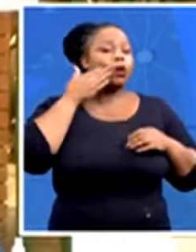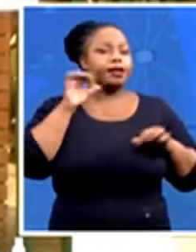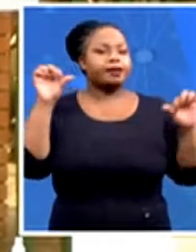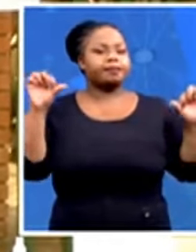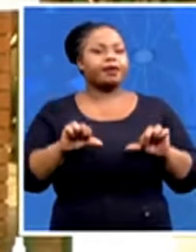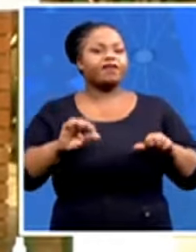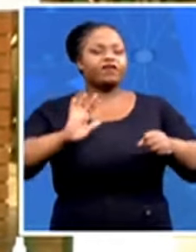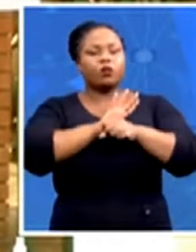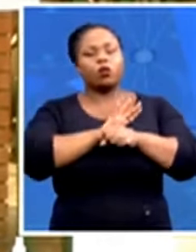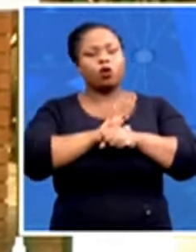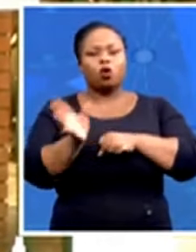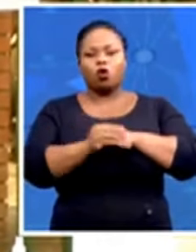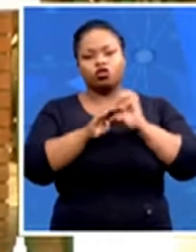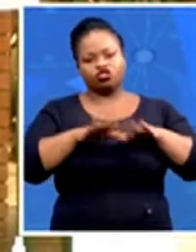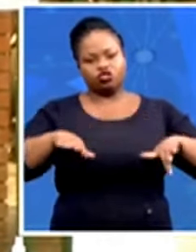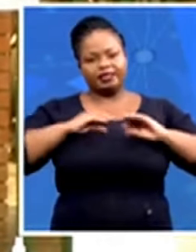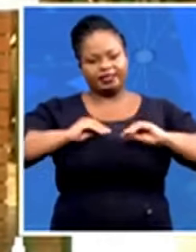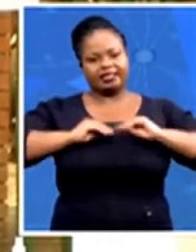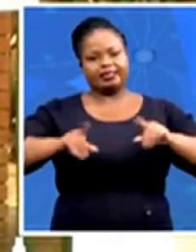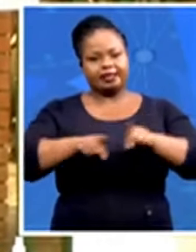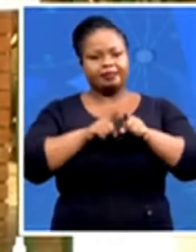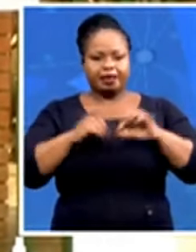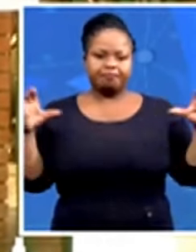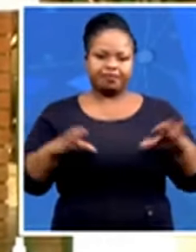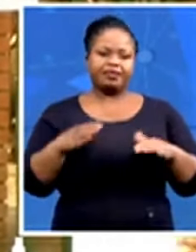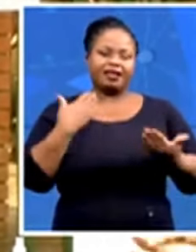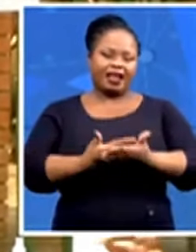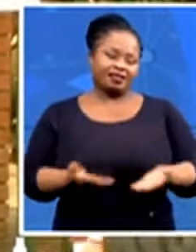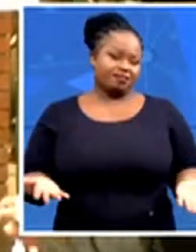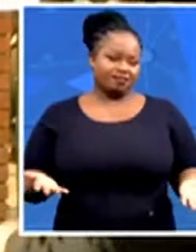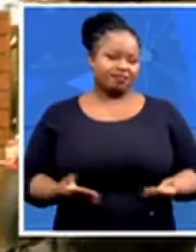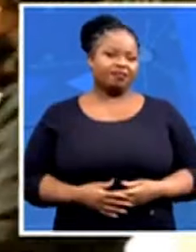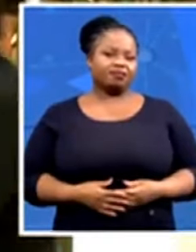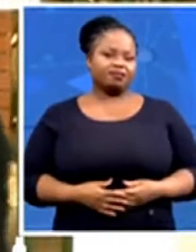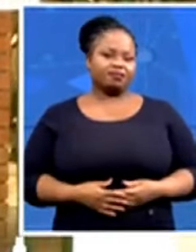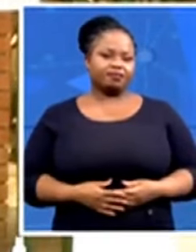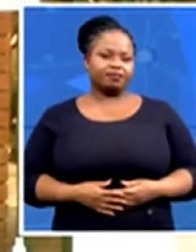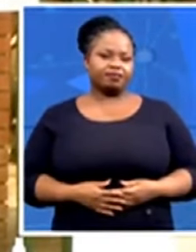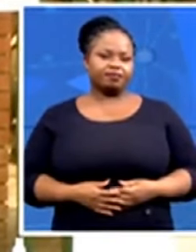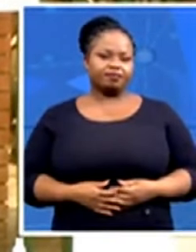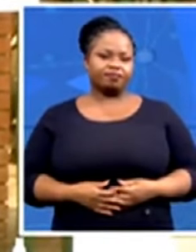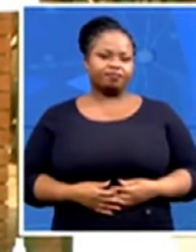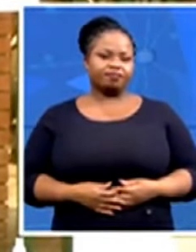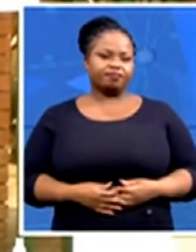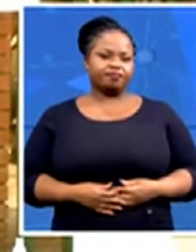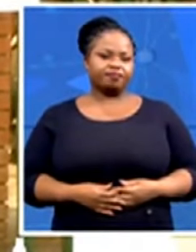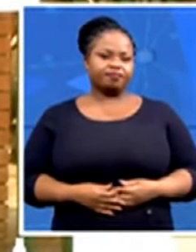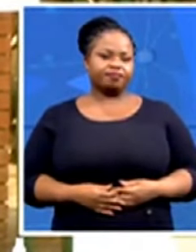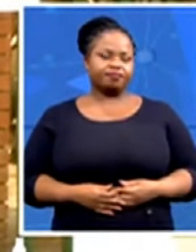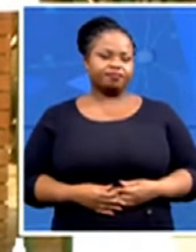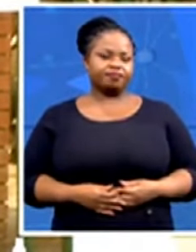to come into a full capacity and welcome all primary school learners. Other schools that will be visited by the